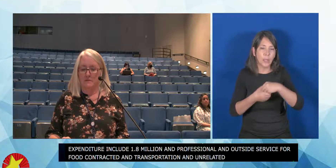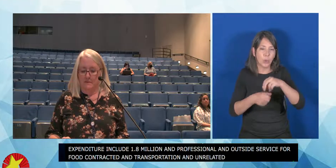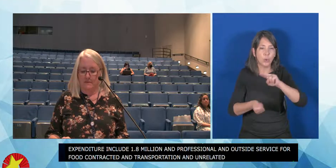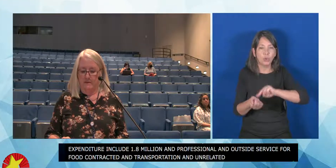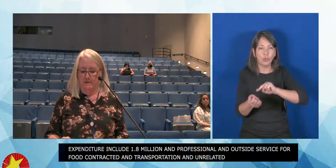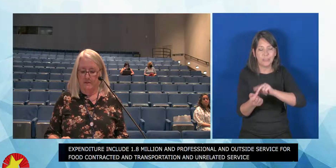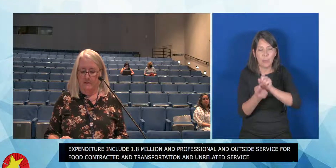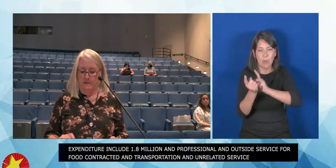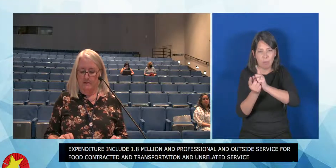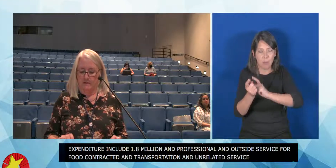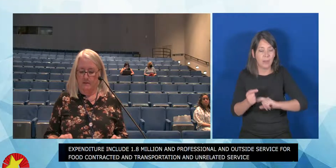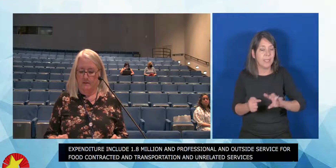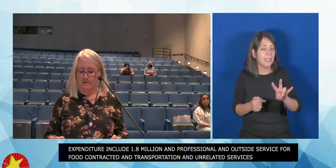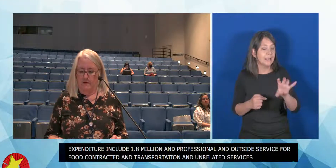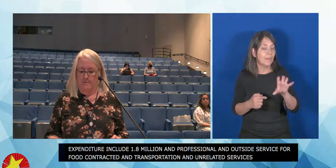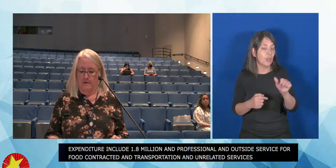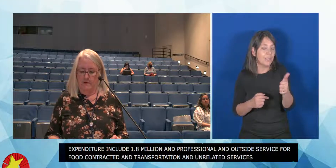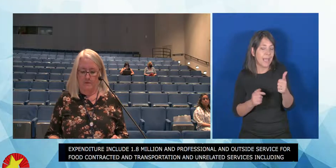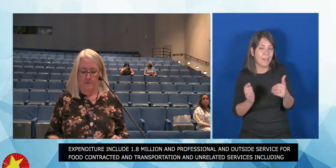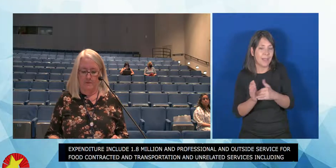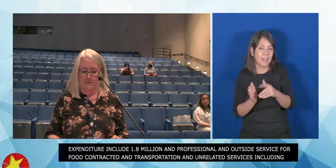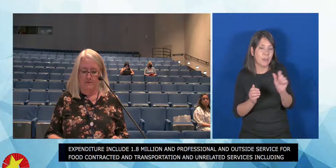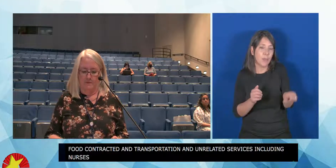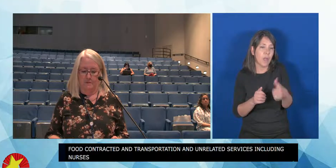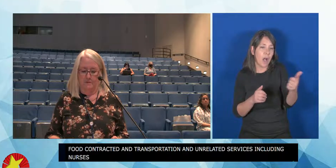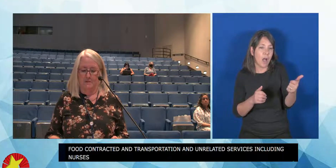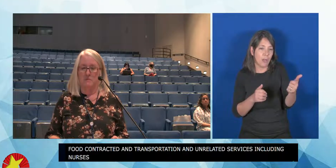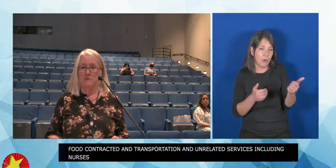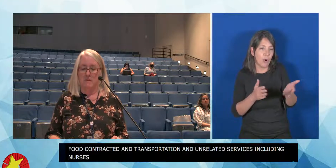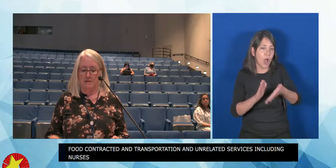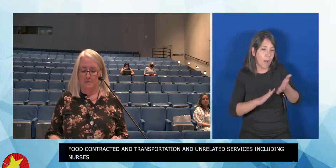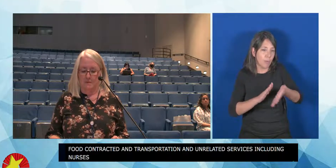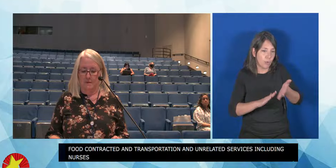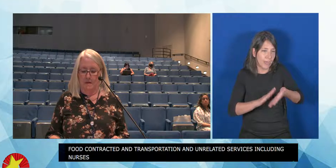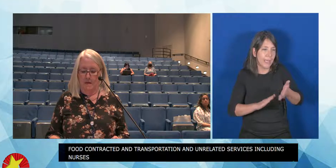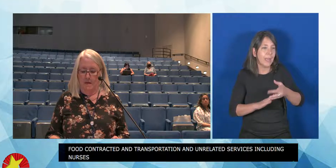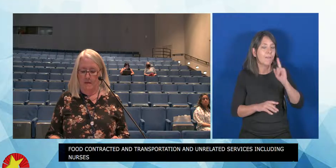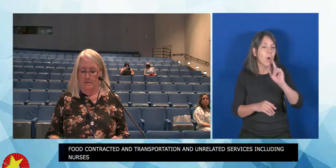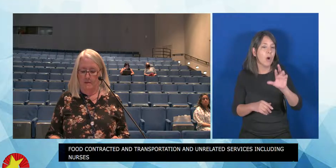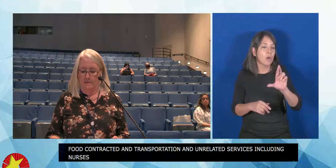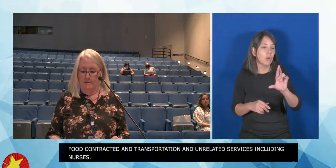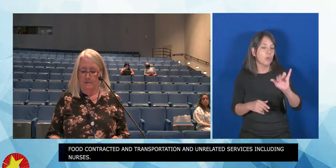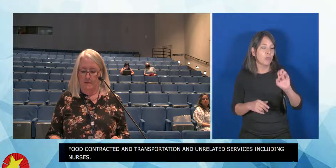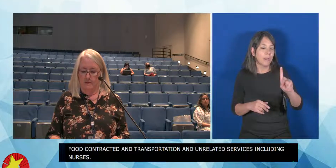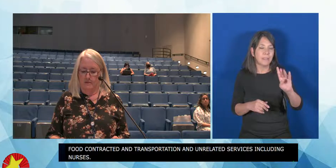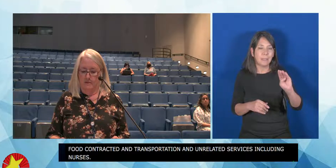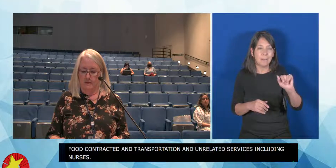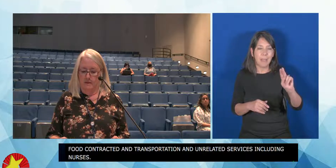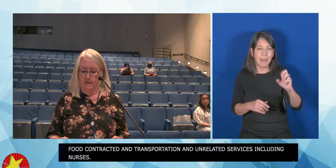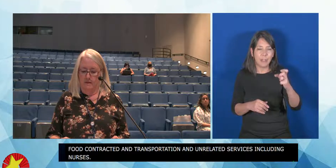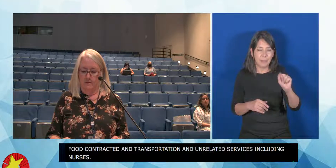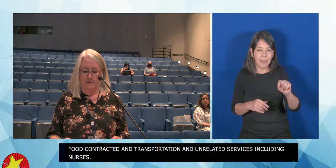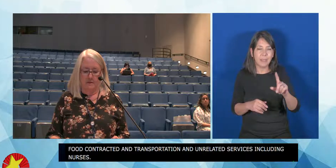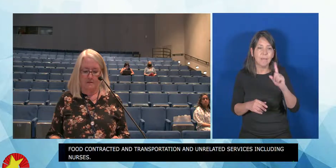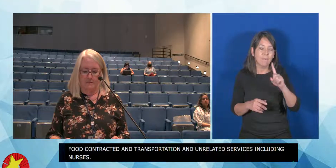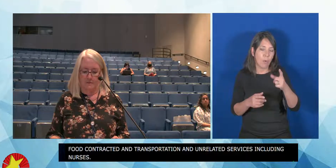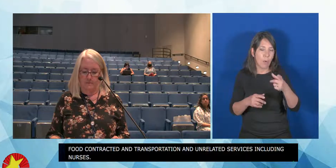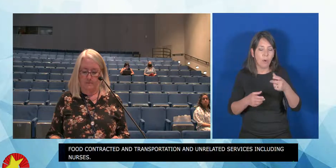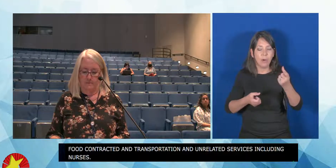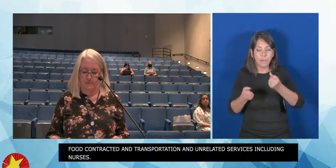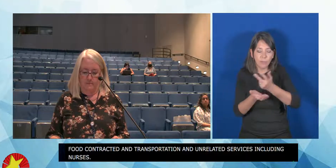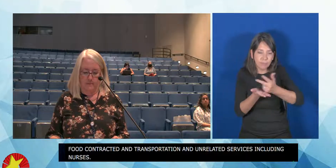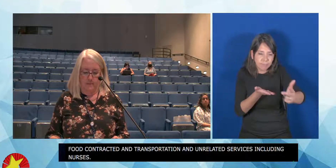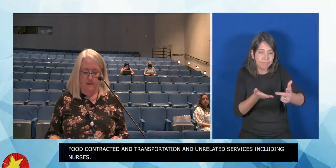increase of $710,000 in other operating, resulting from the increase in risk management and the maintenance of the fleet and increased costs of